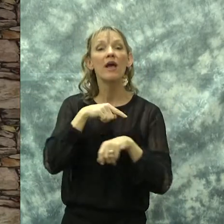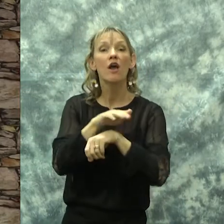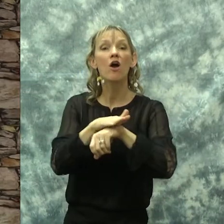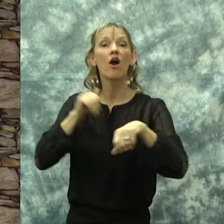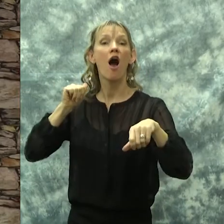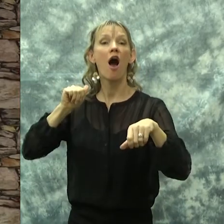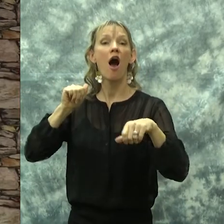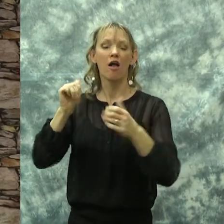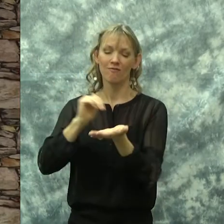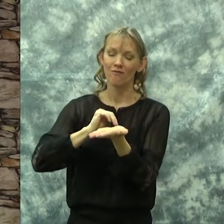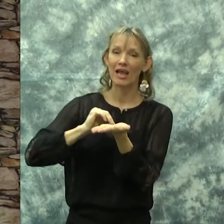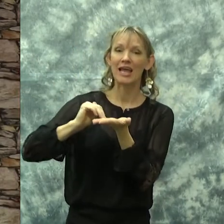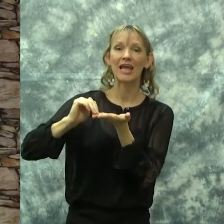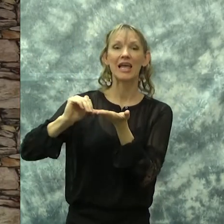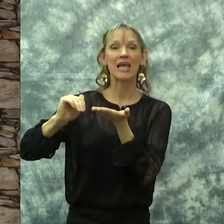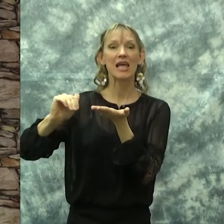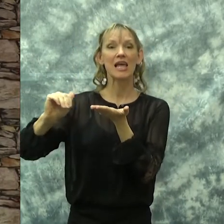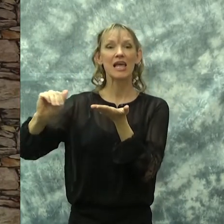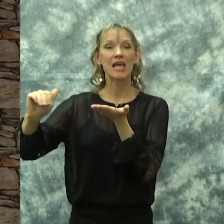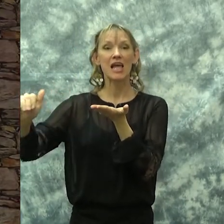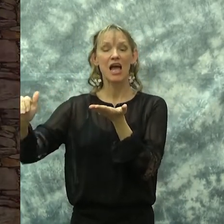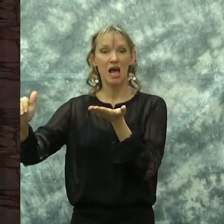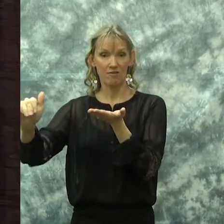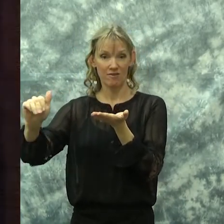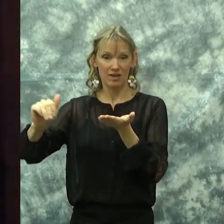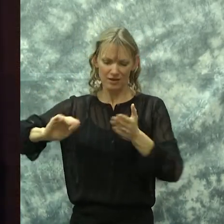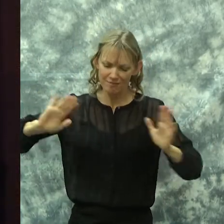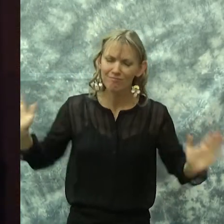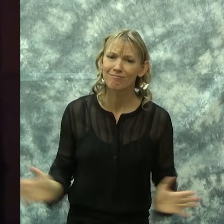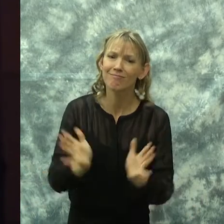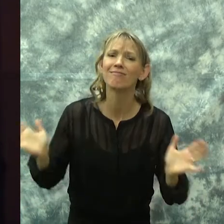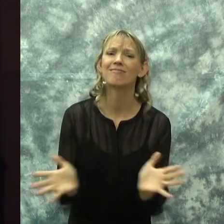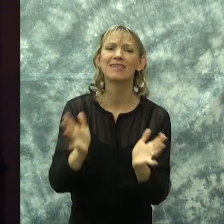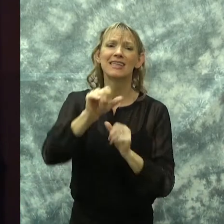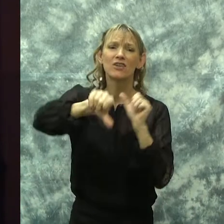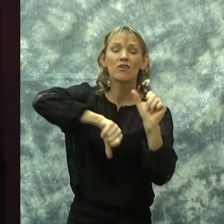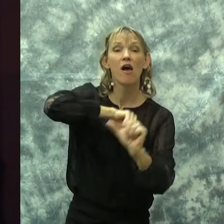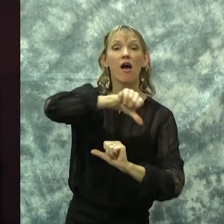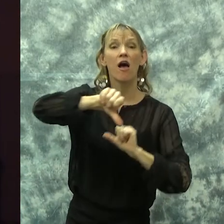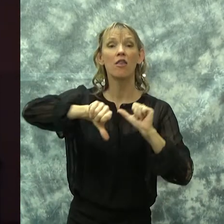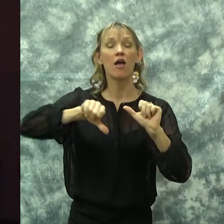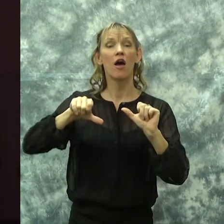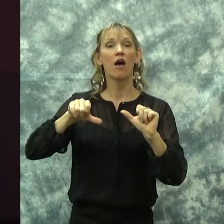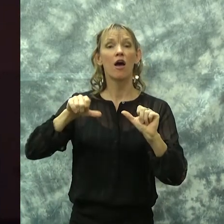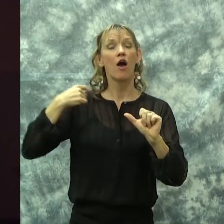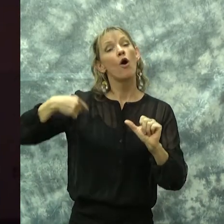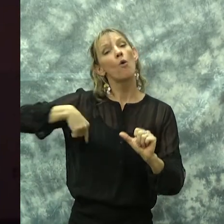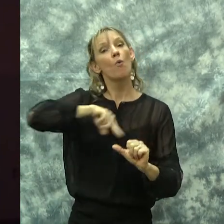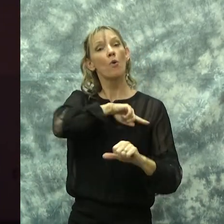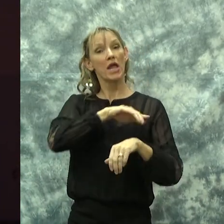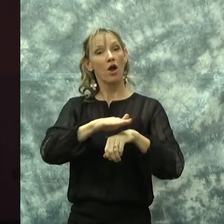be forgiveness, the wind beneath each wing. We are called to